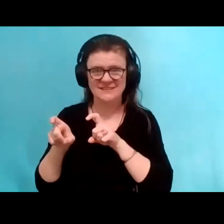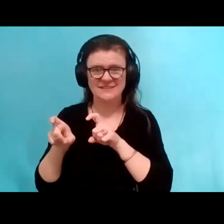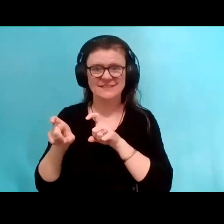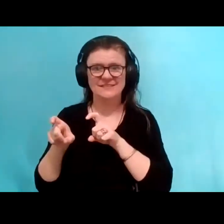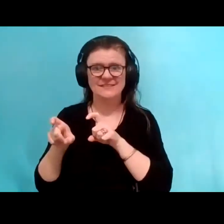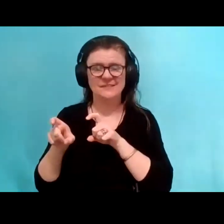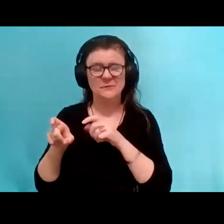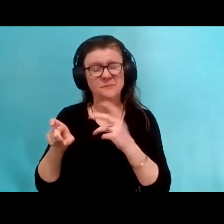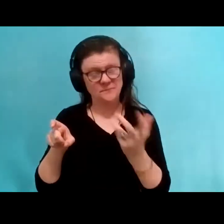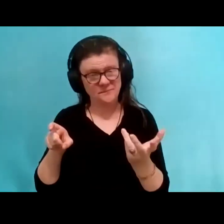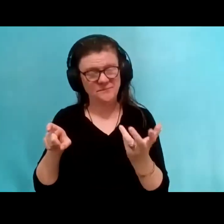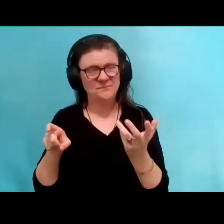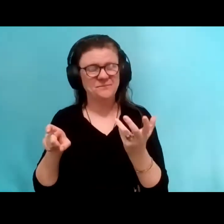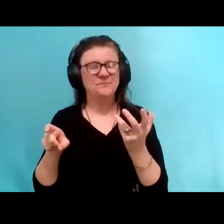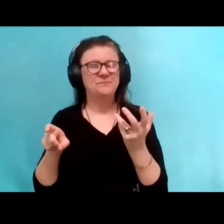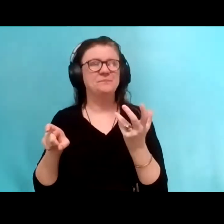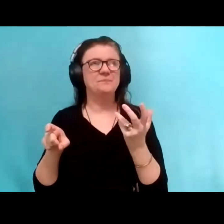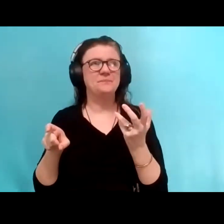of,